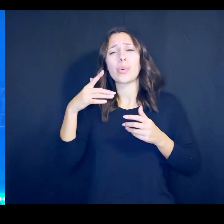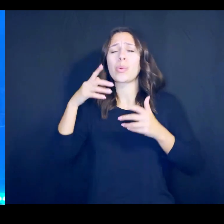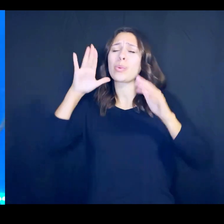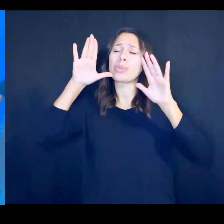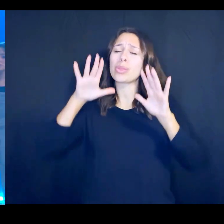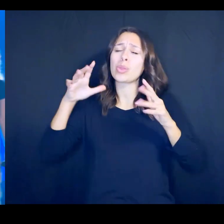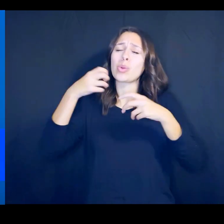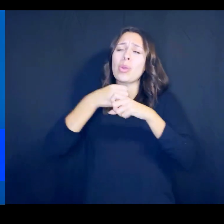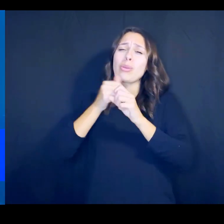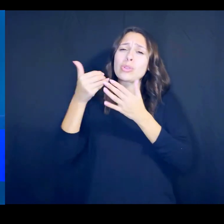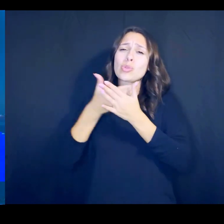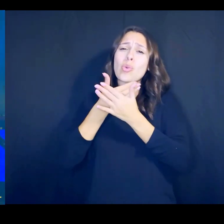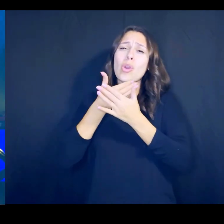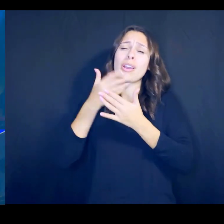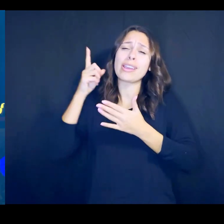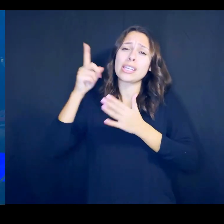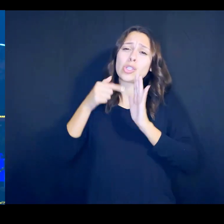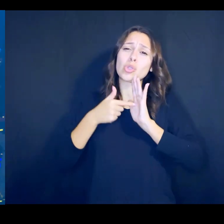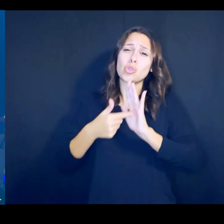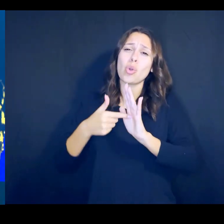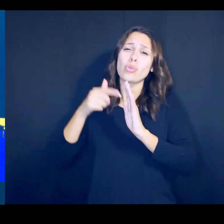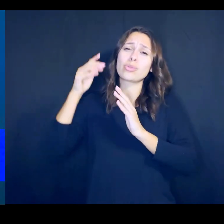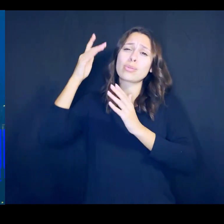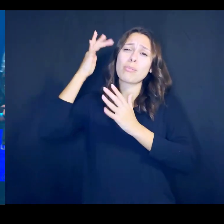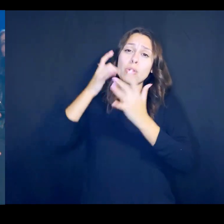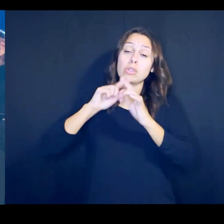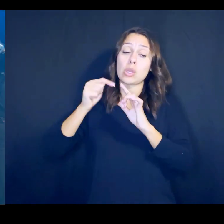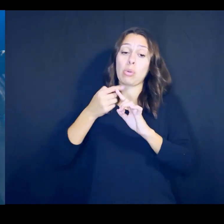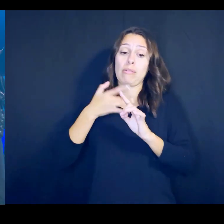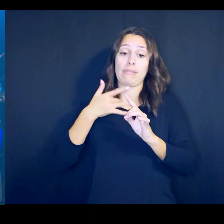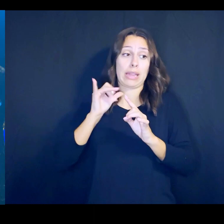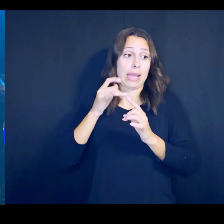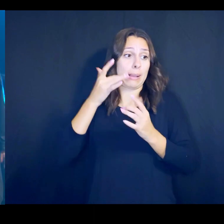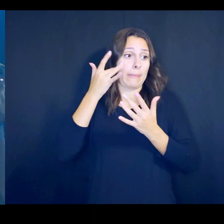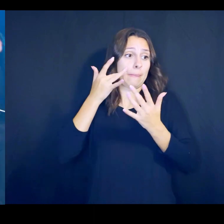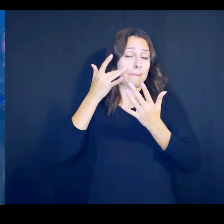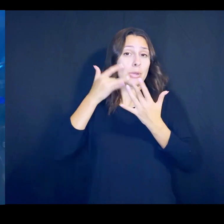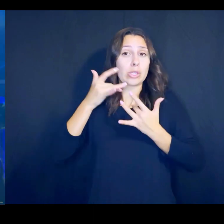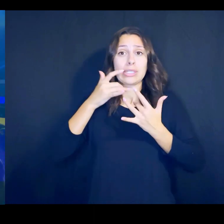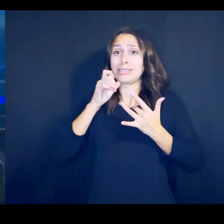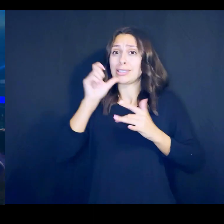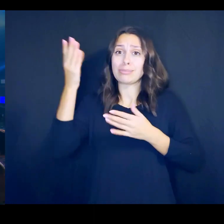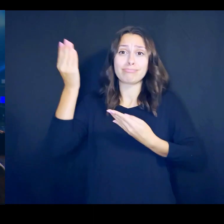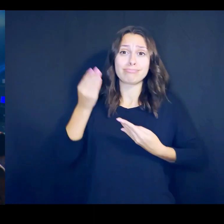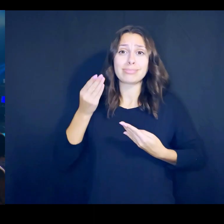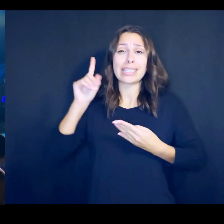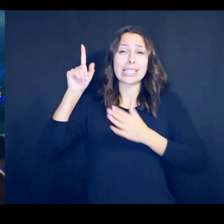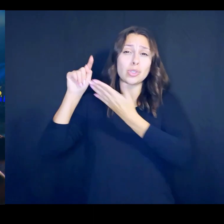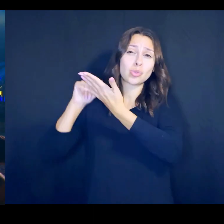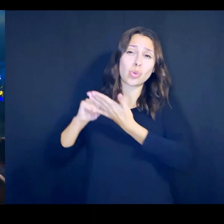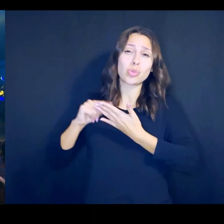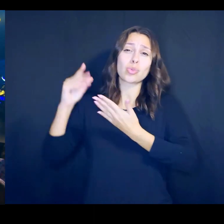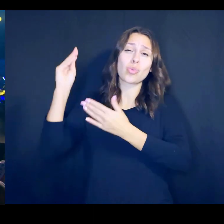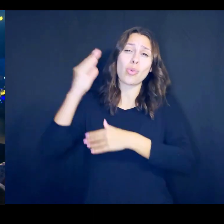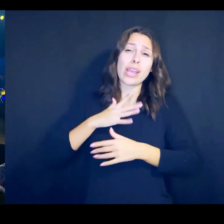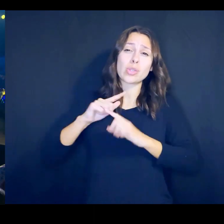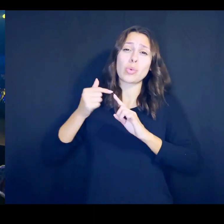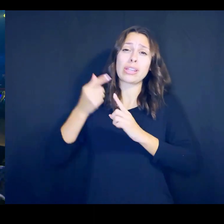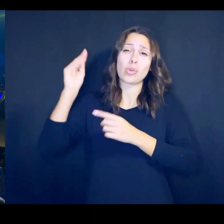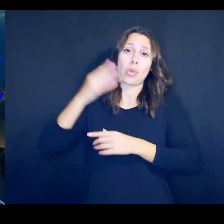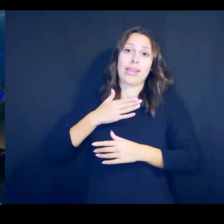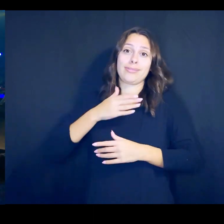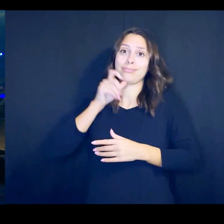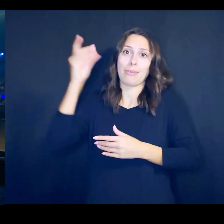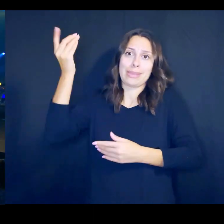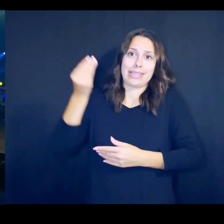great restorer. He shows mercy when mercy shouldn't be granted. He shows grace when grace shouldn't be granted. He